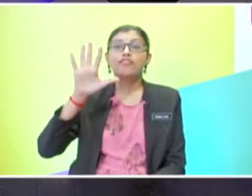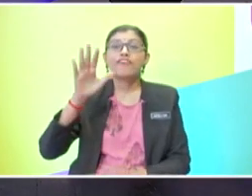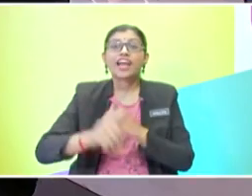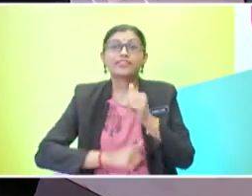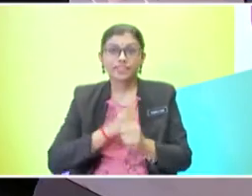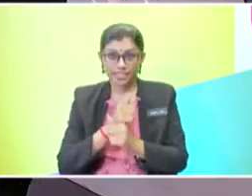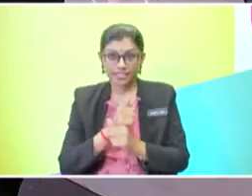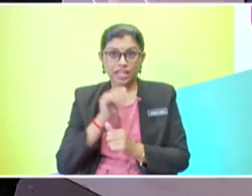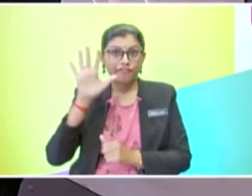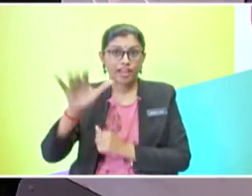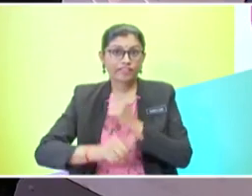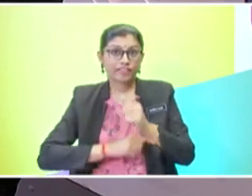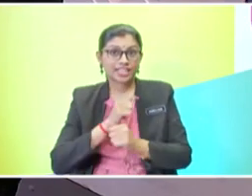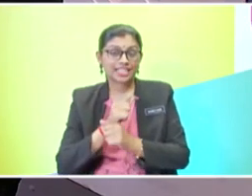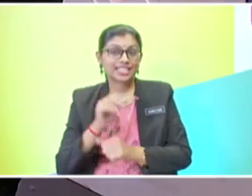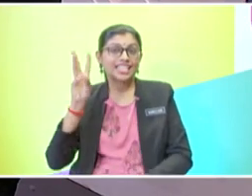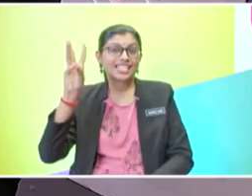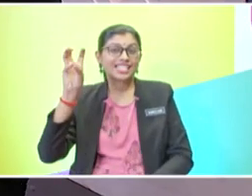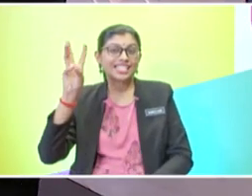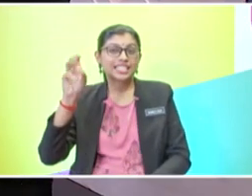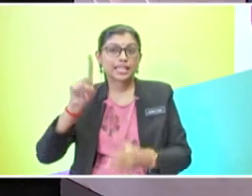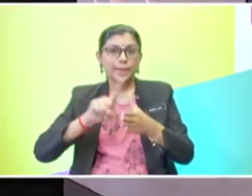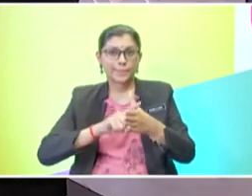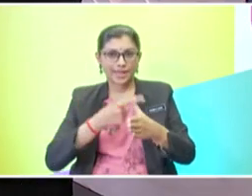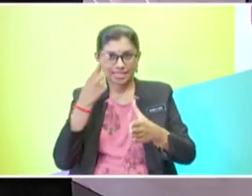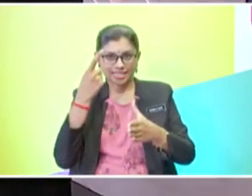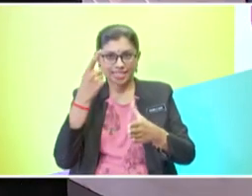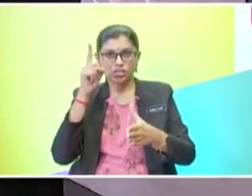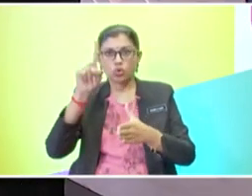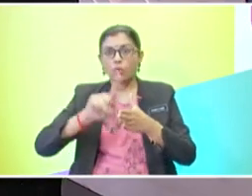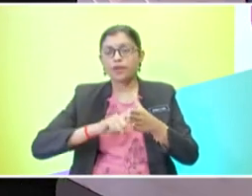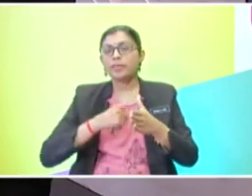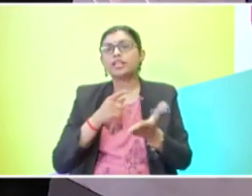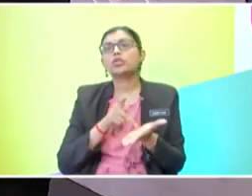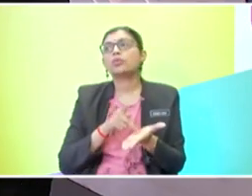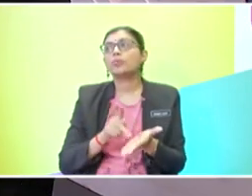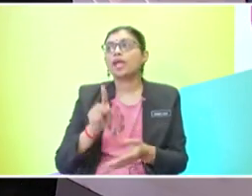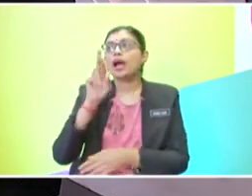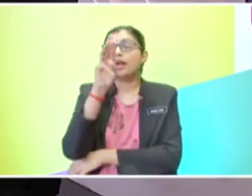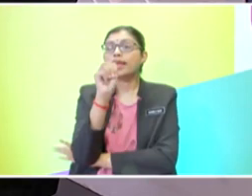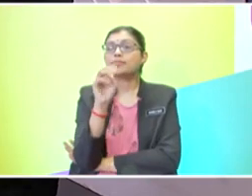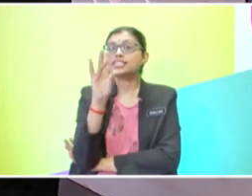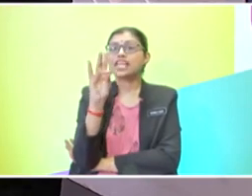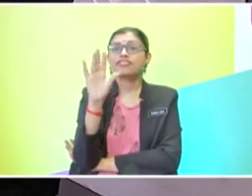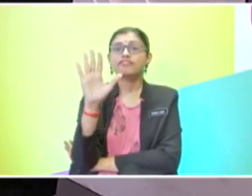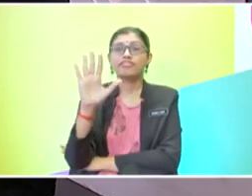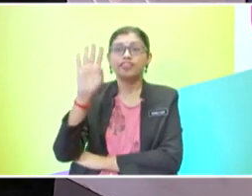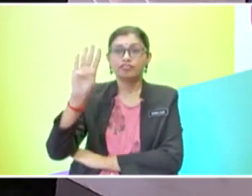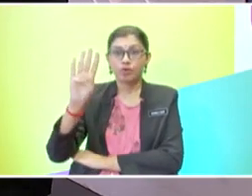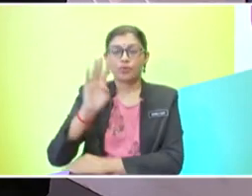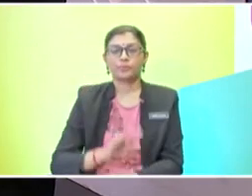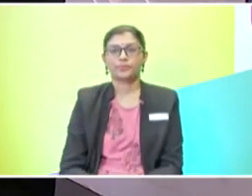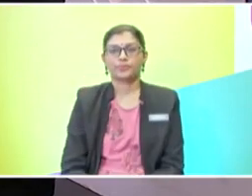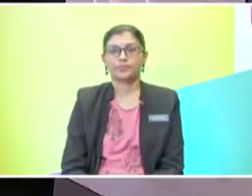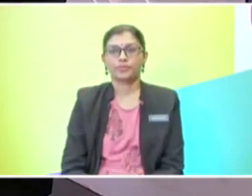okay? Ah. So once you divide the total, so you will get 754. That is the monthly installment that